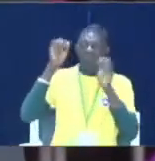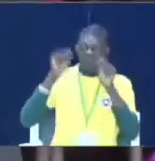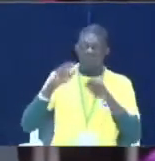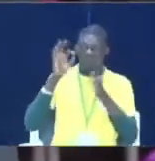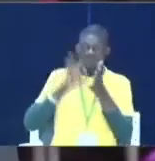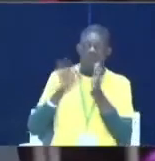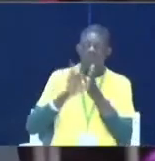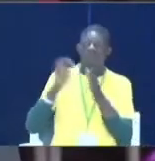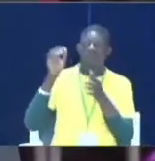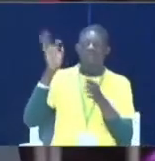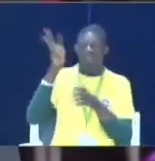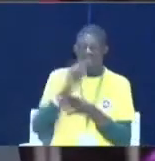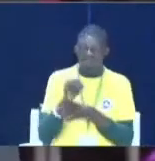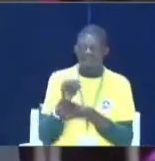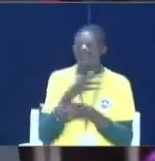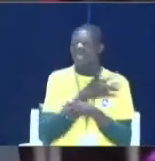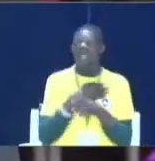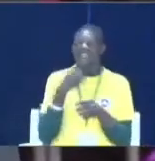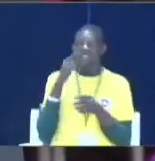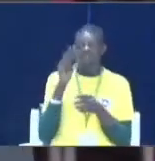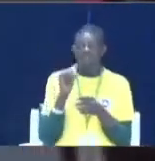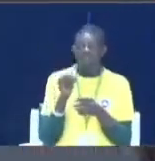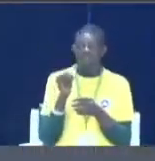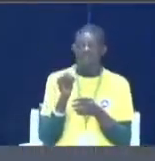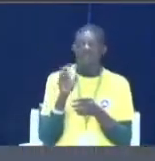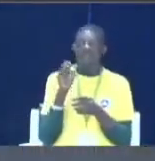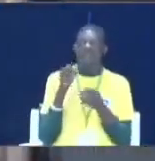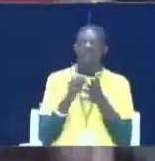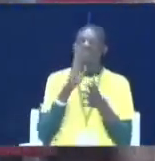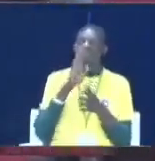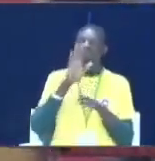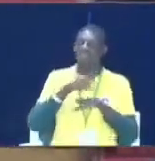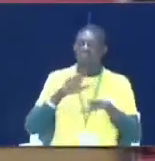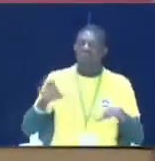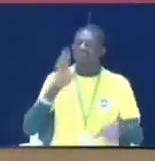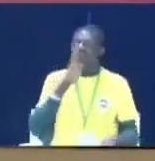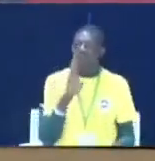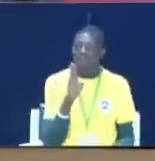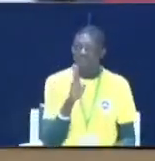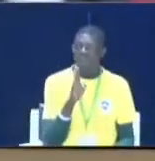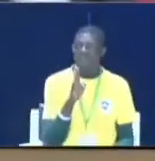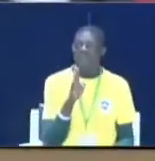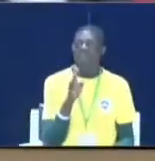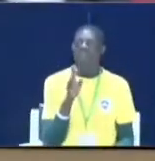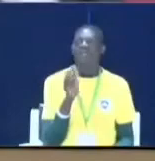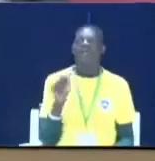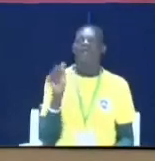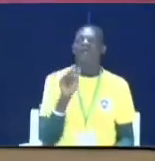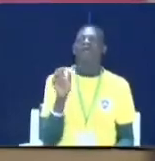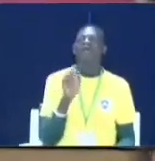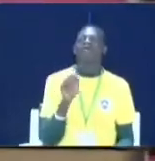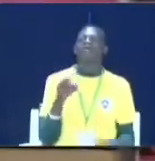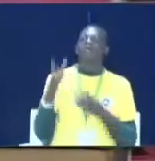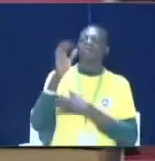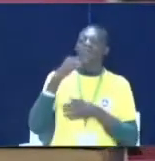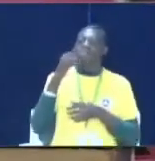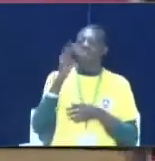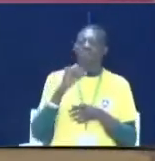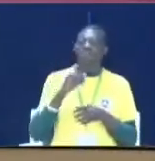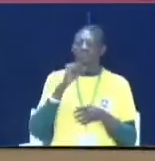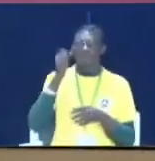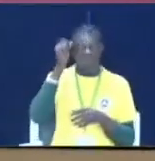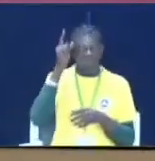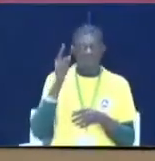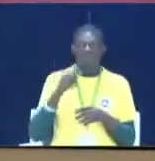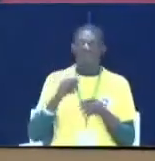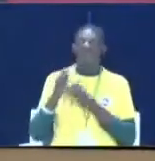to count them. And he said unto him, so shall thy seed be. Hi. God was telling me he did not understand, but God